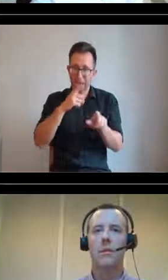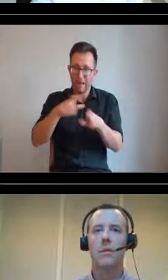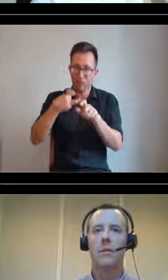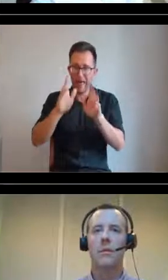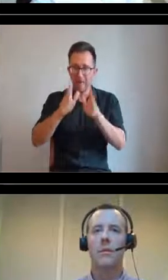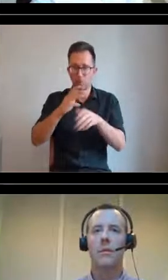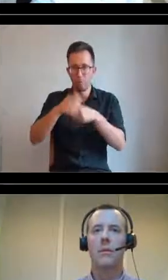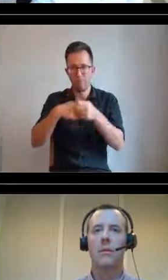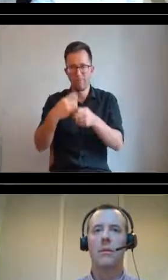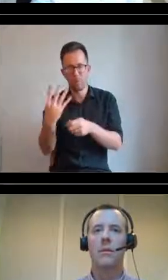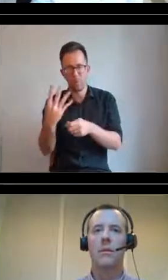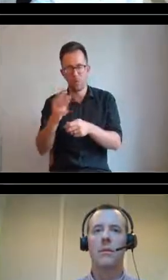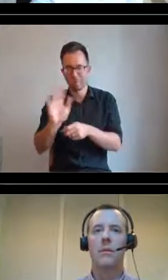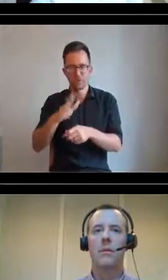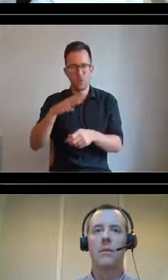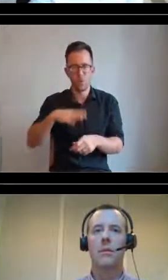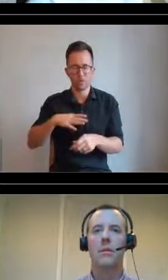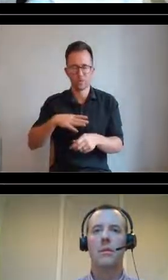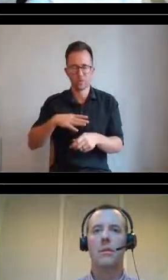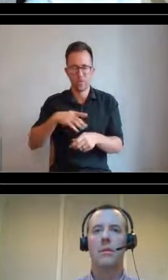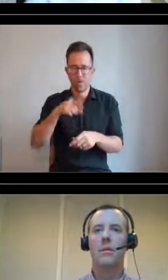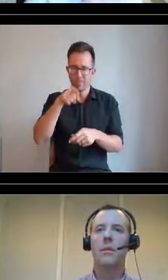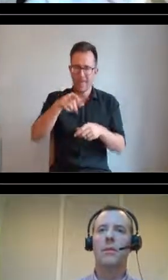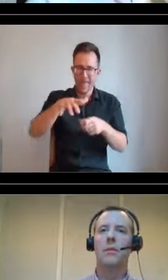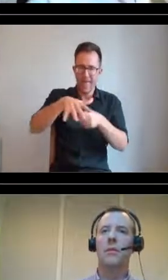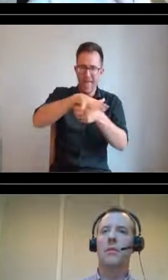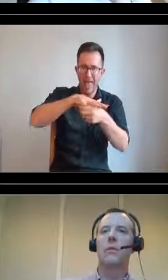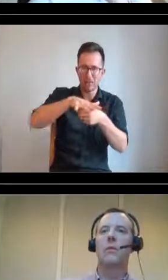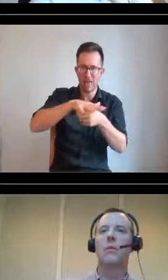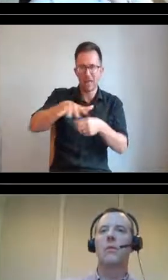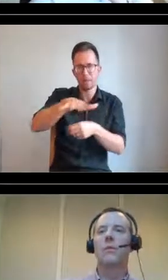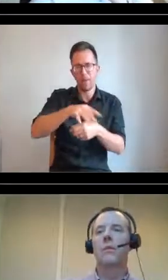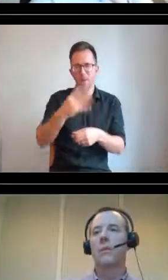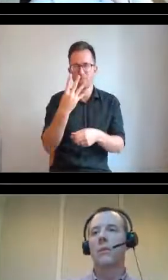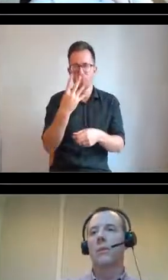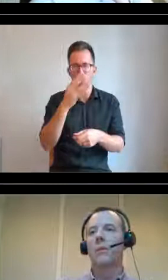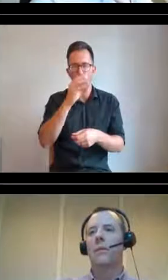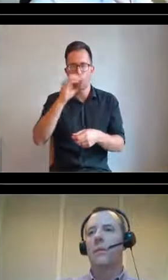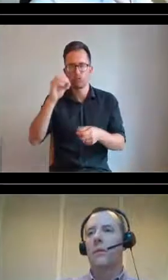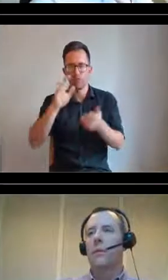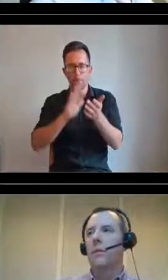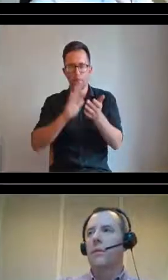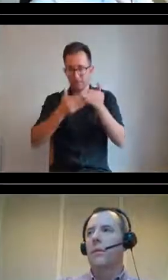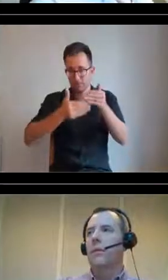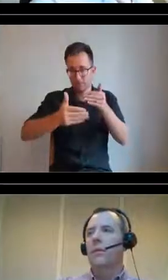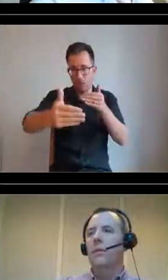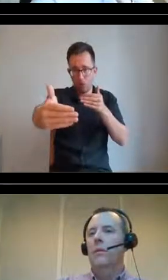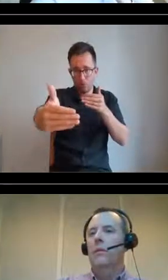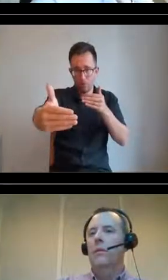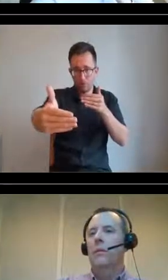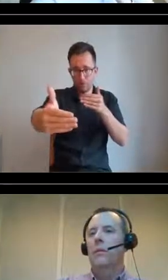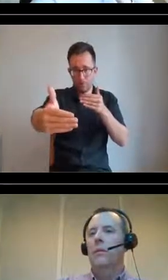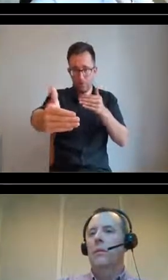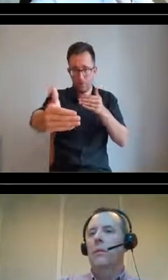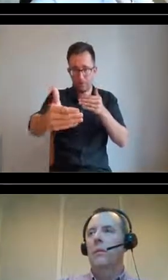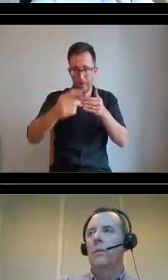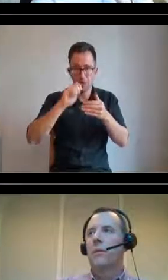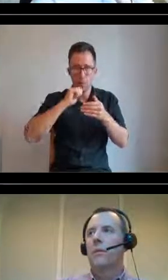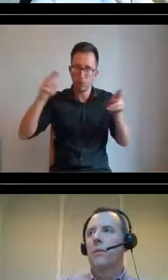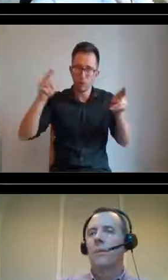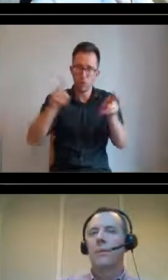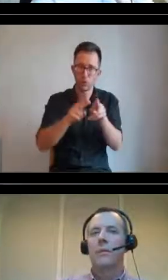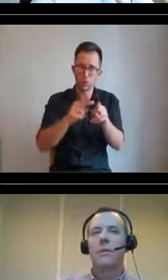traffic on that section there, it's about 400 meters long, that's all. would be reduced